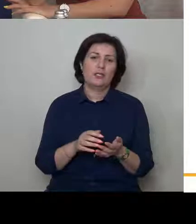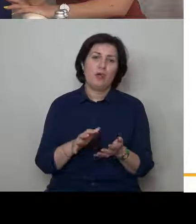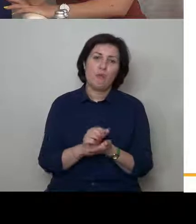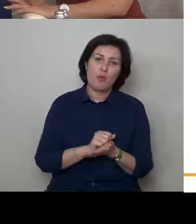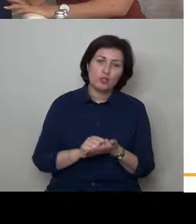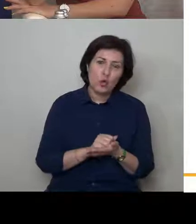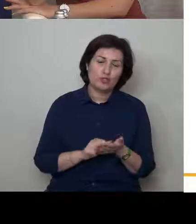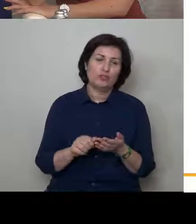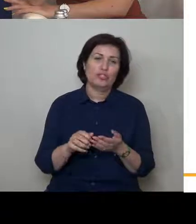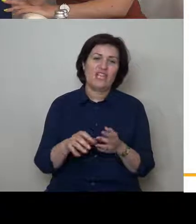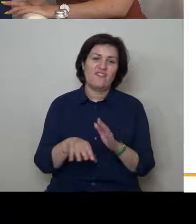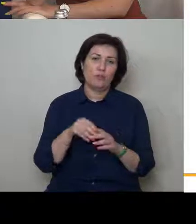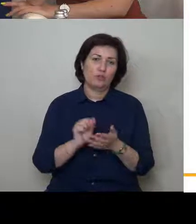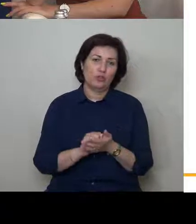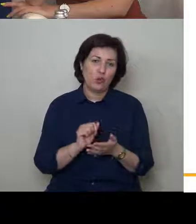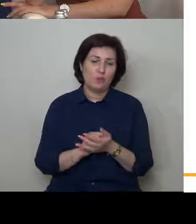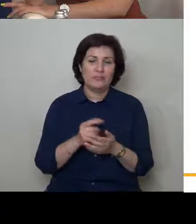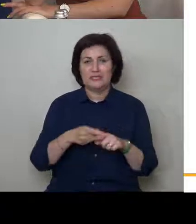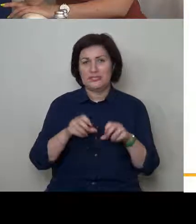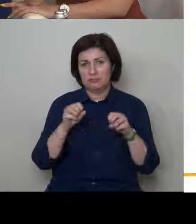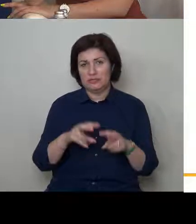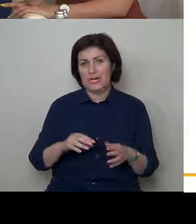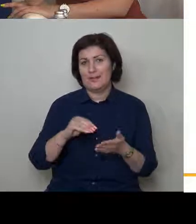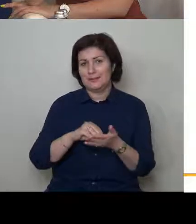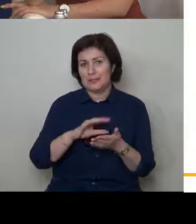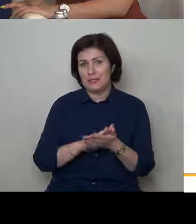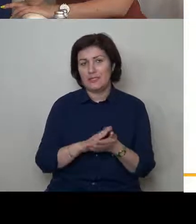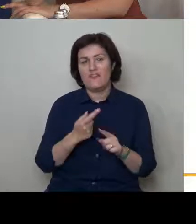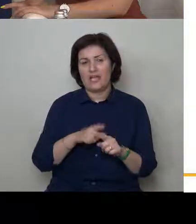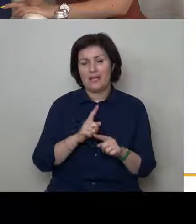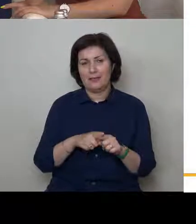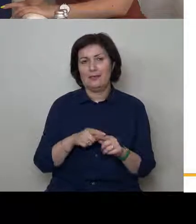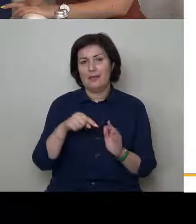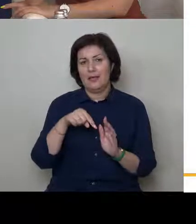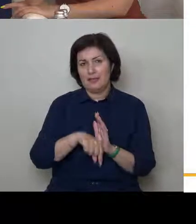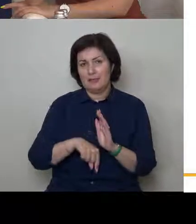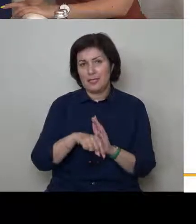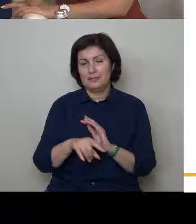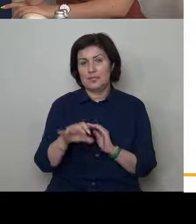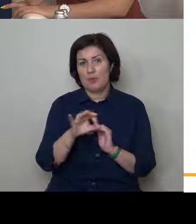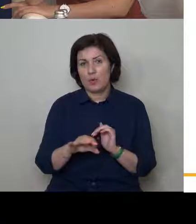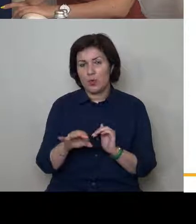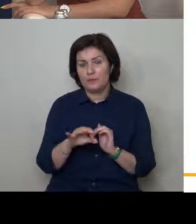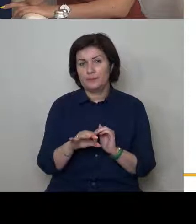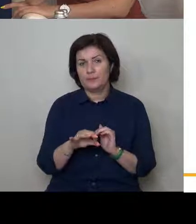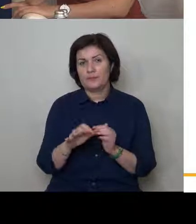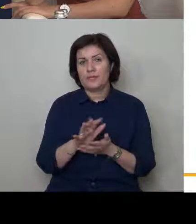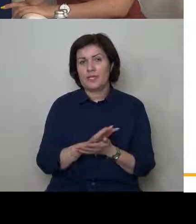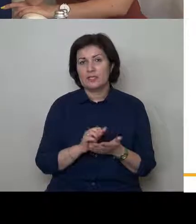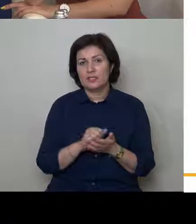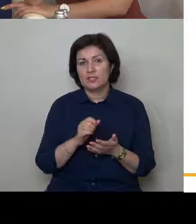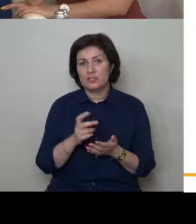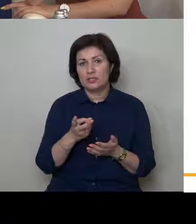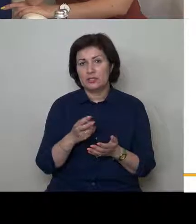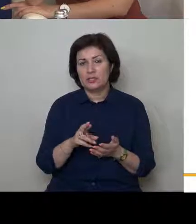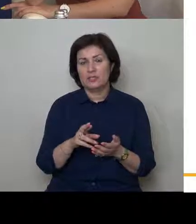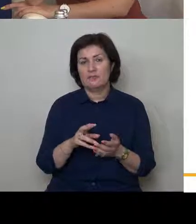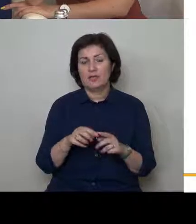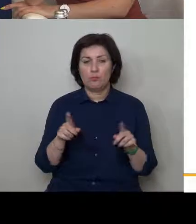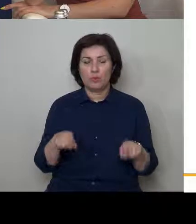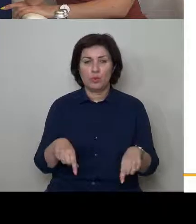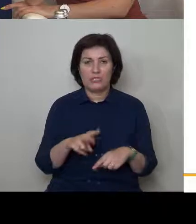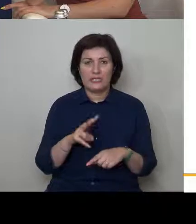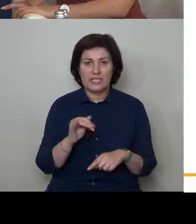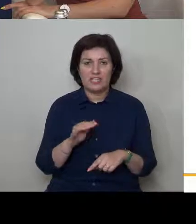about illegal destruction or damaging of the documents. There's a special